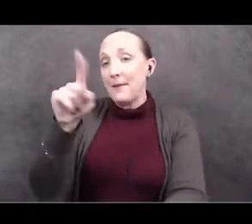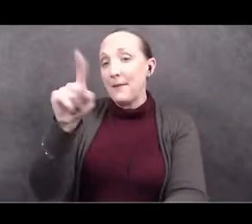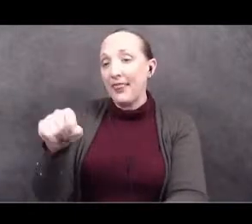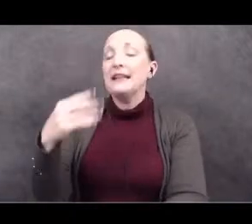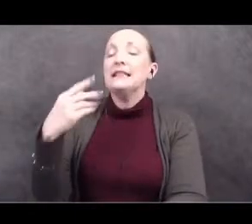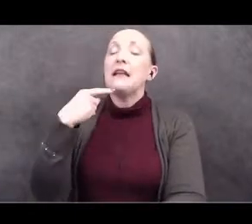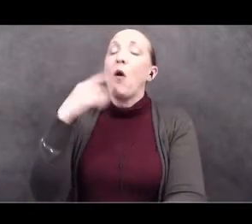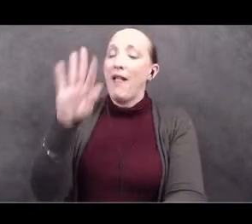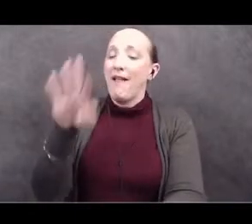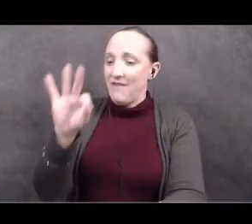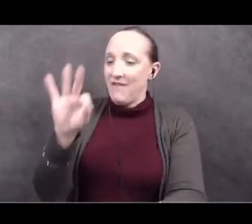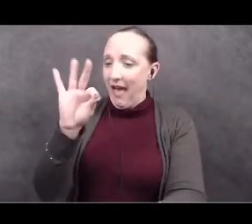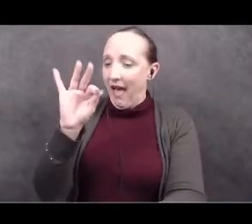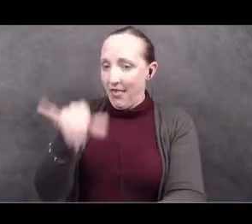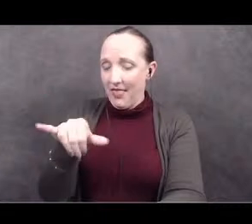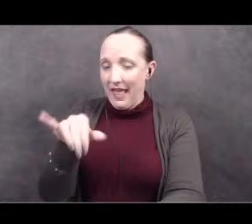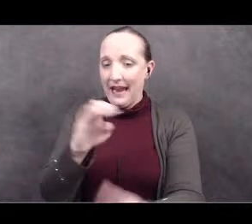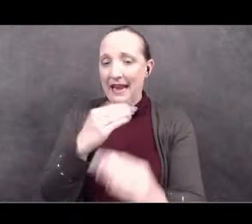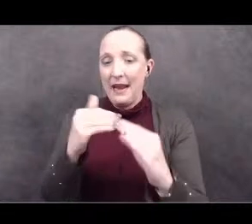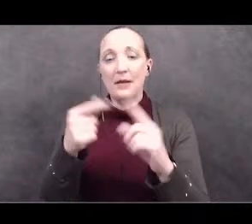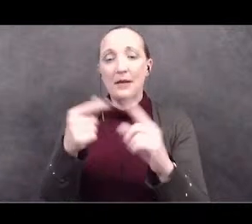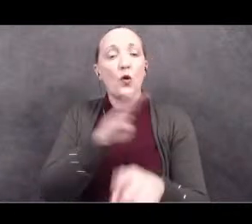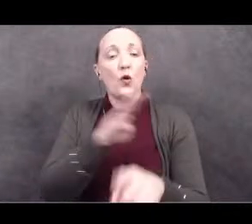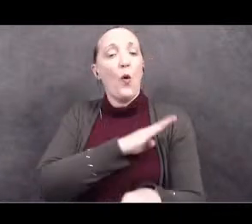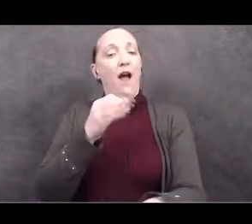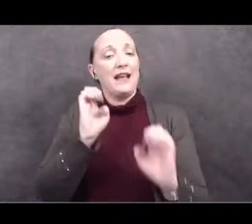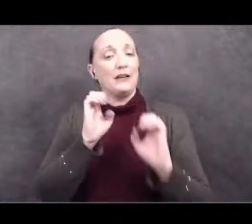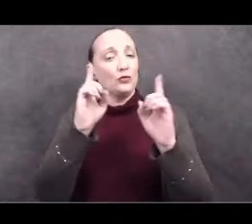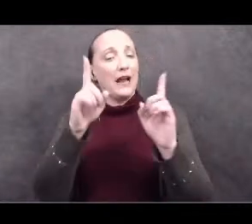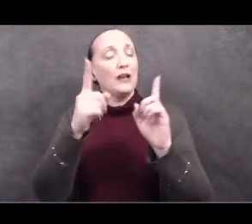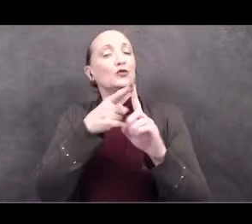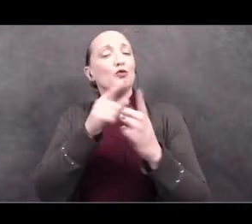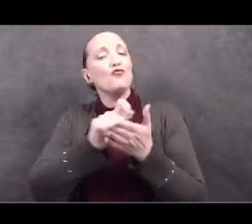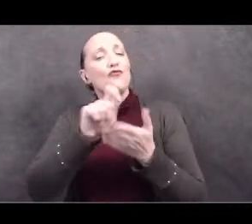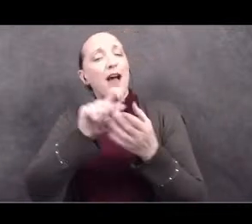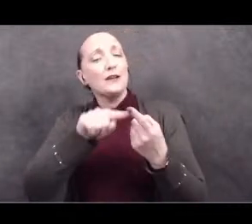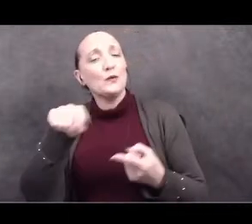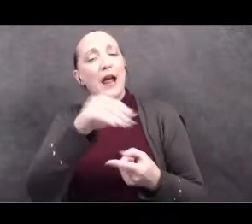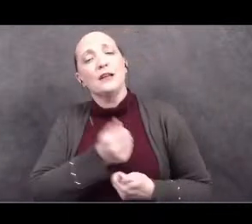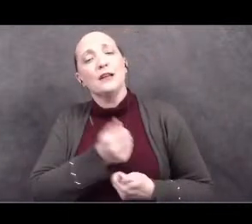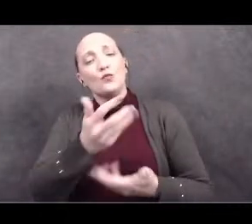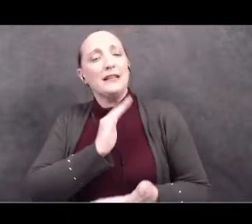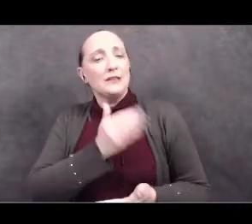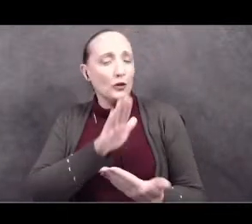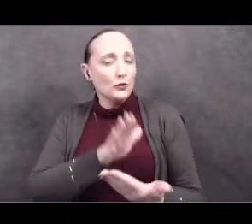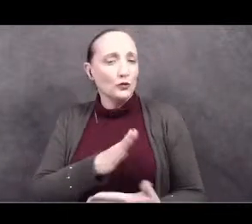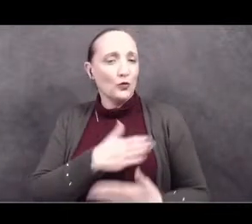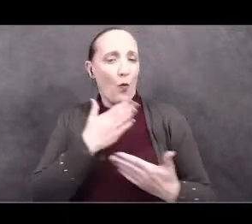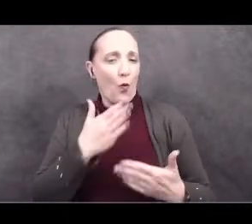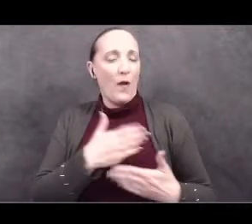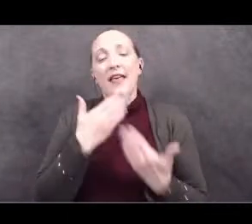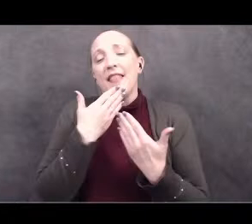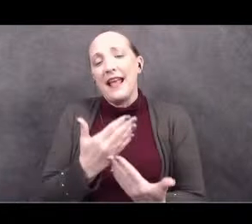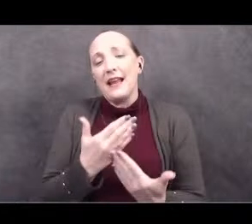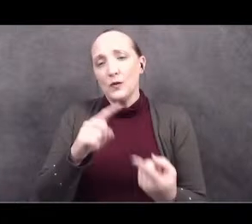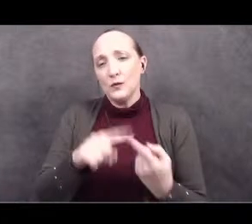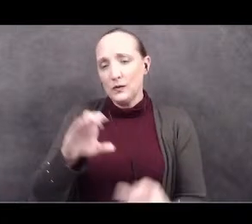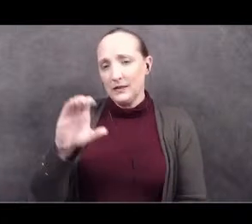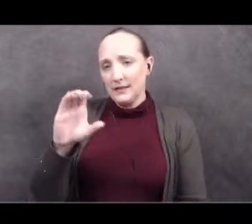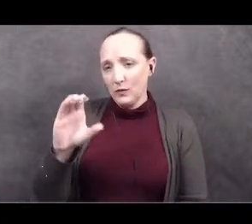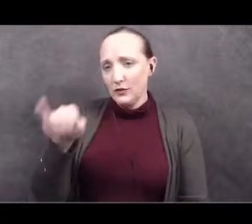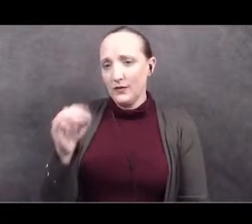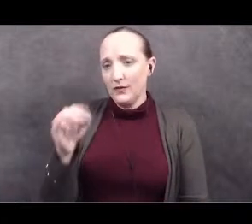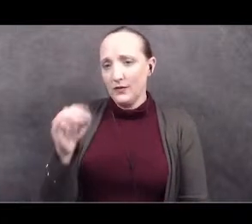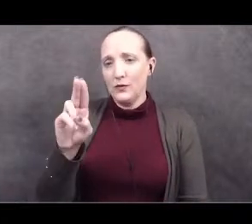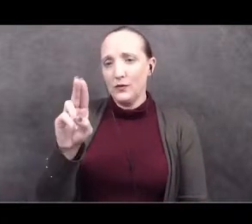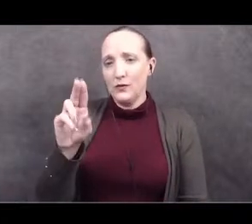of education so I can write to you and express our joy thank you Colton joint UniFi School District for supporting our teaching and